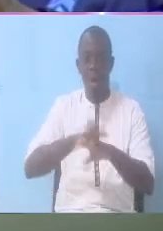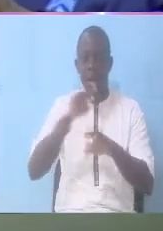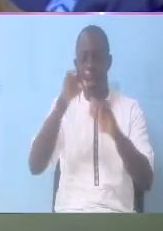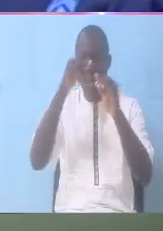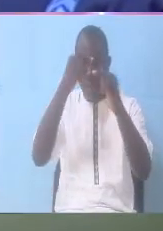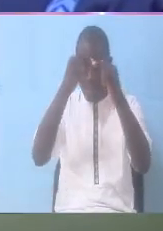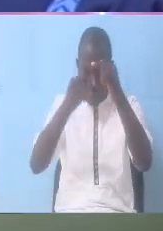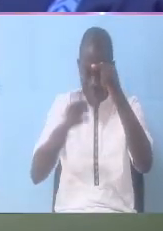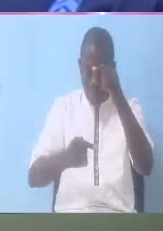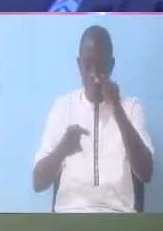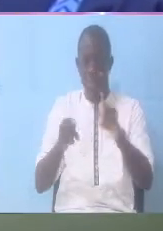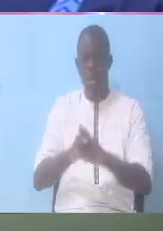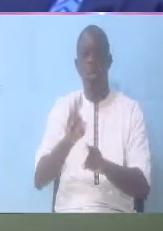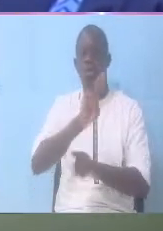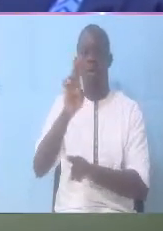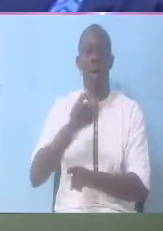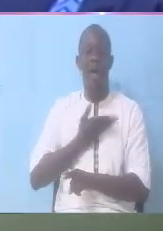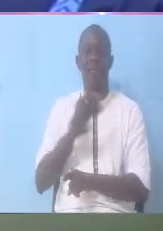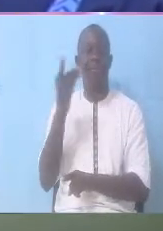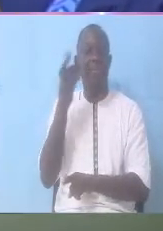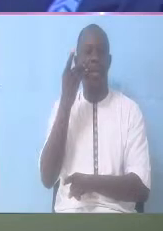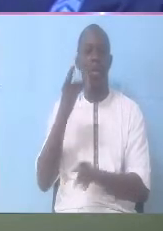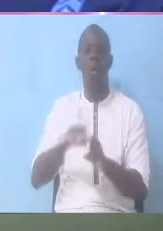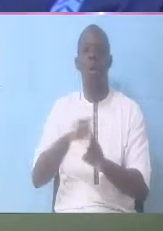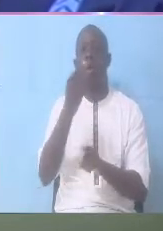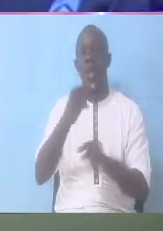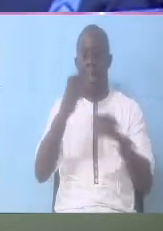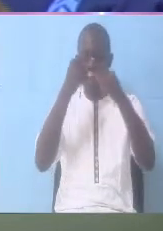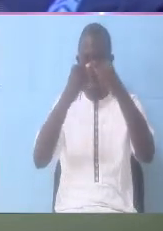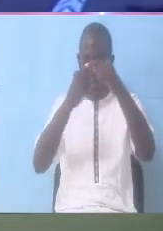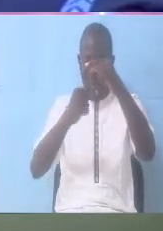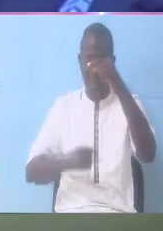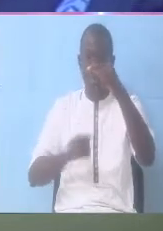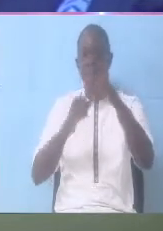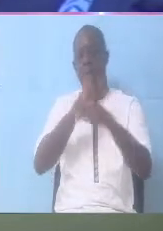It's just a list of names. Yes.